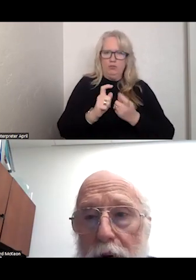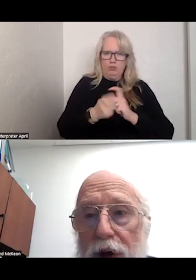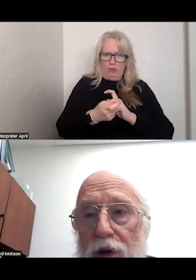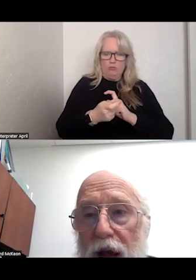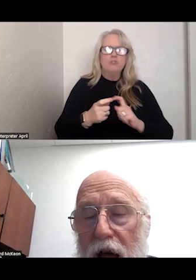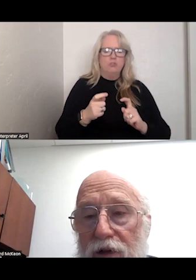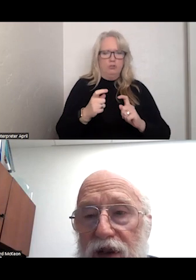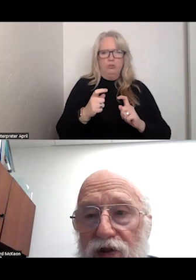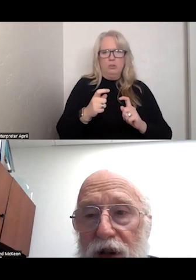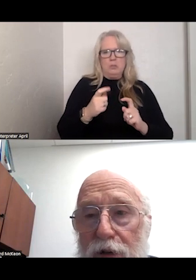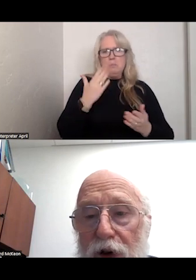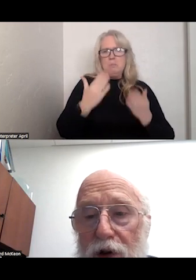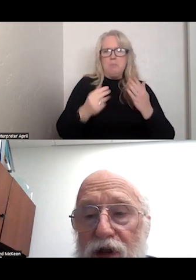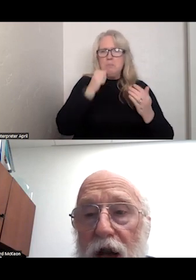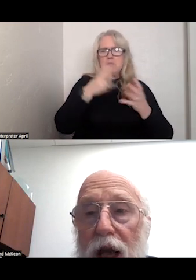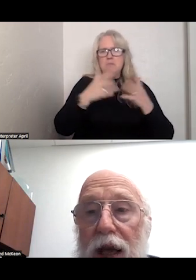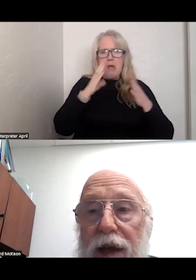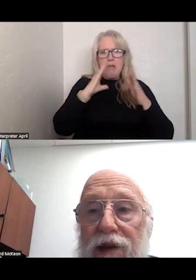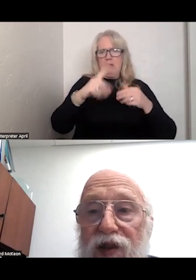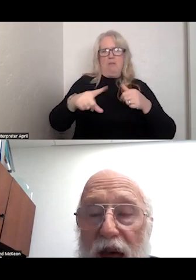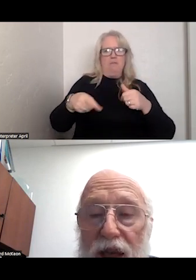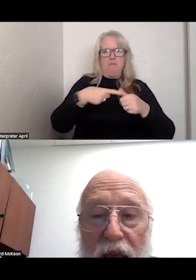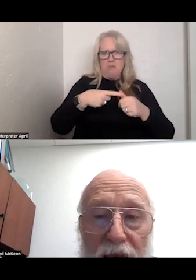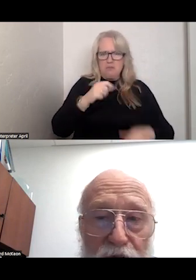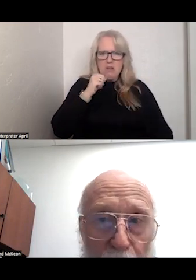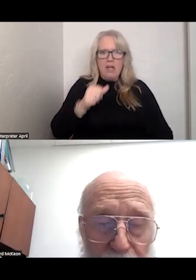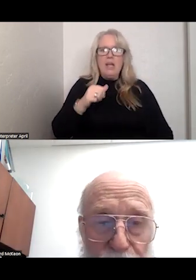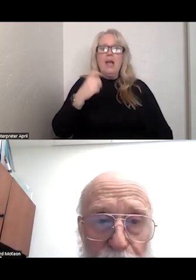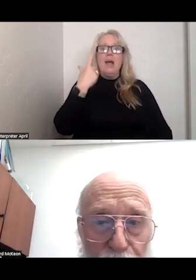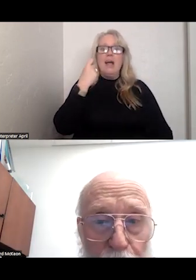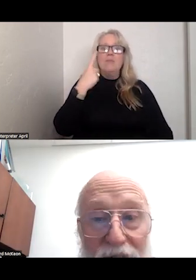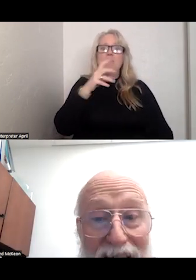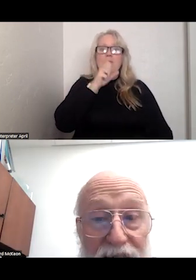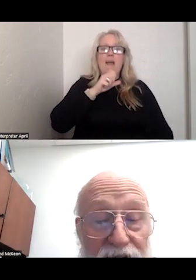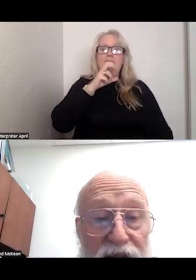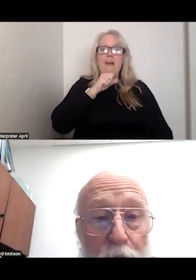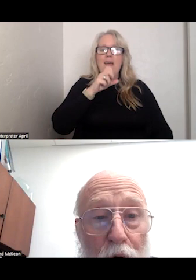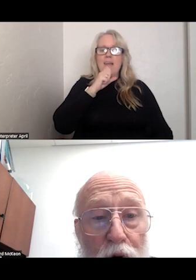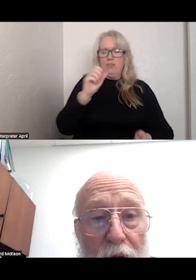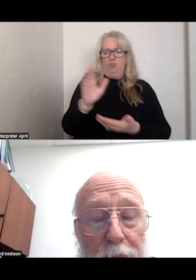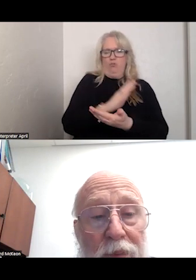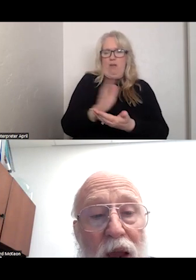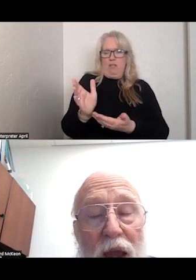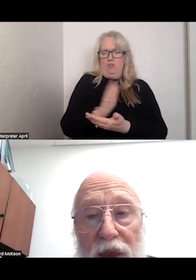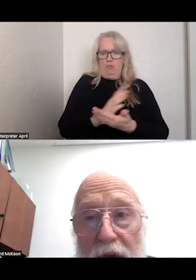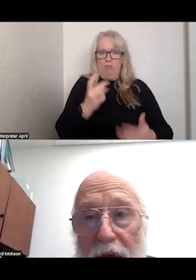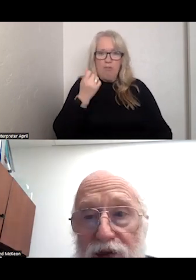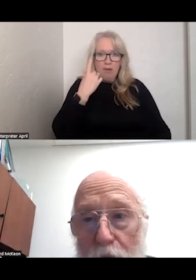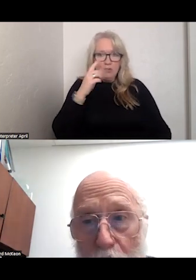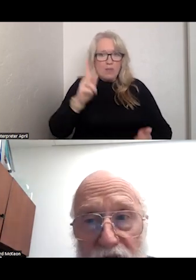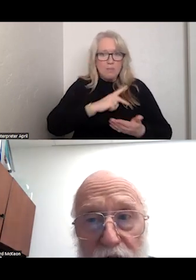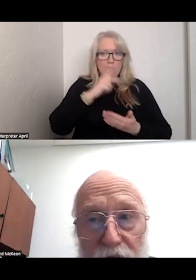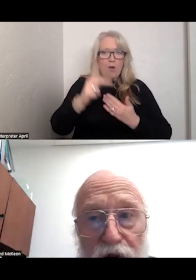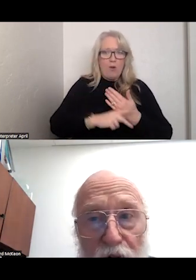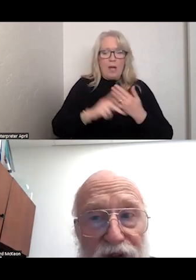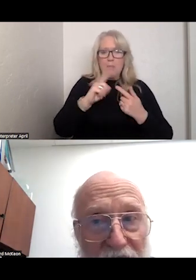not, get a lot of attention at first is that the age range for youth, and again, this is the program that has the